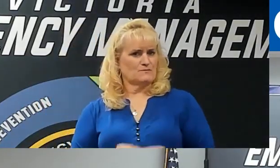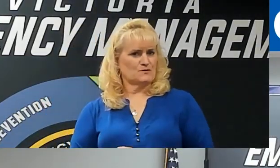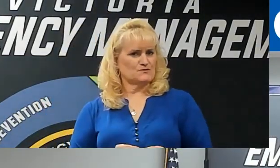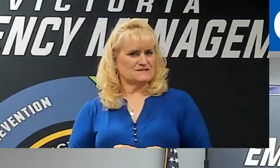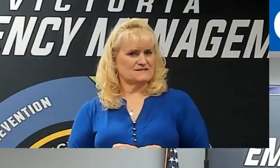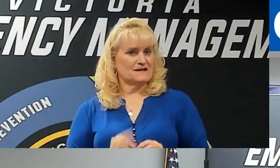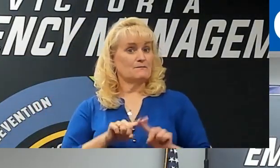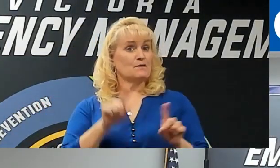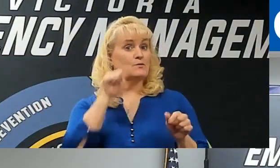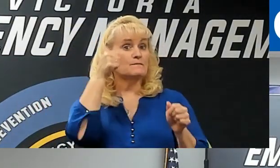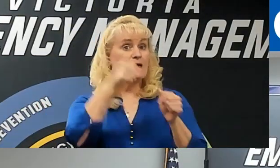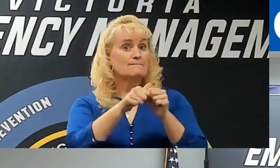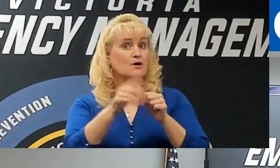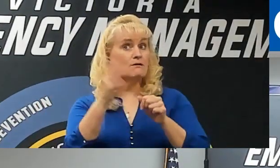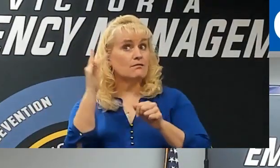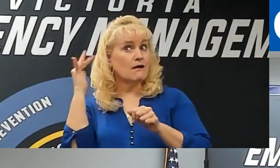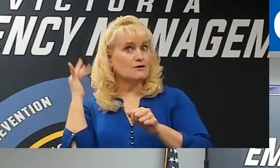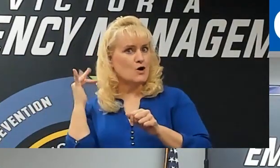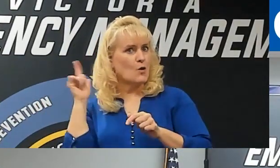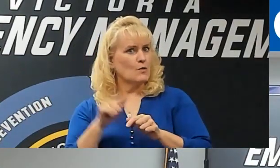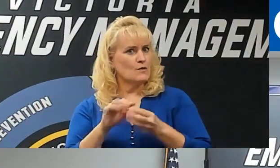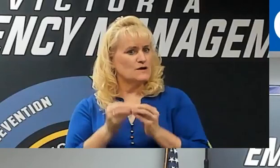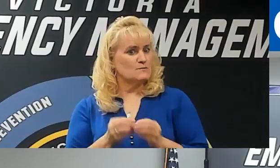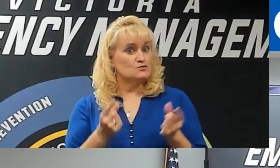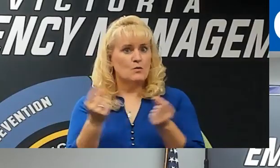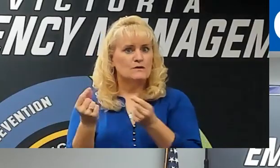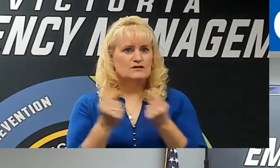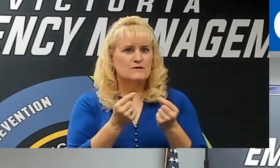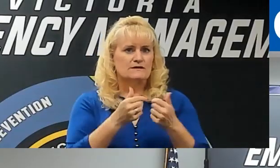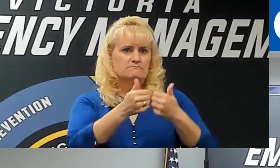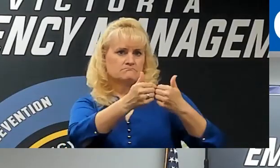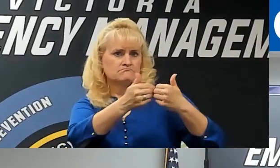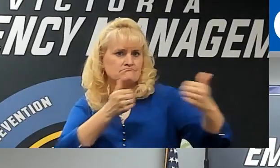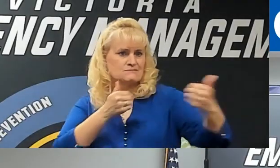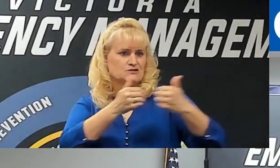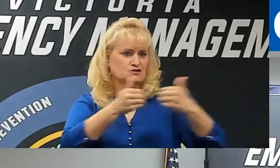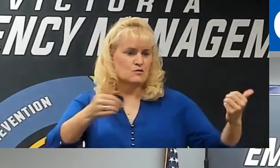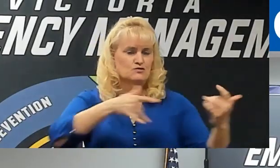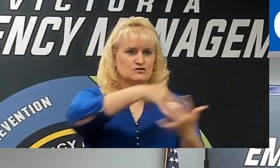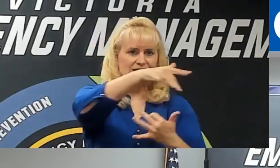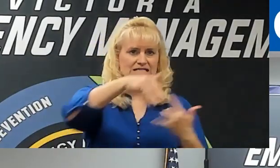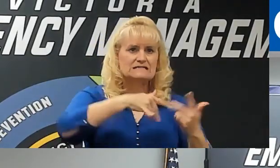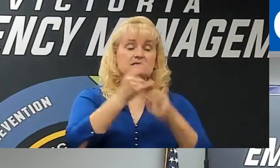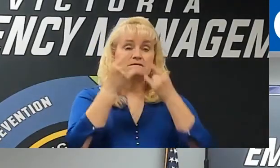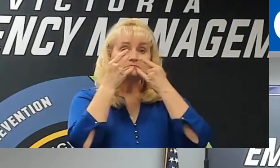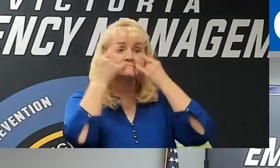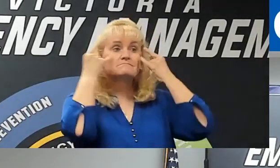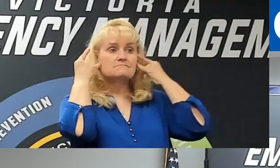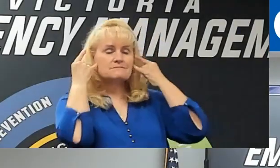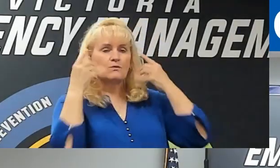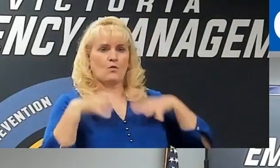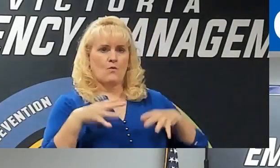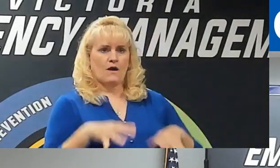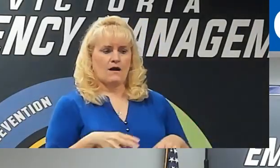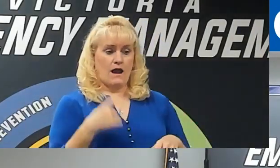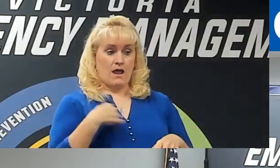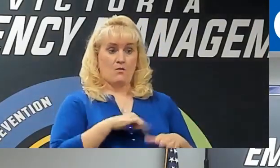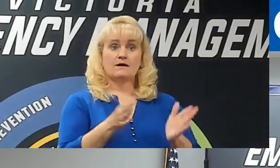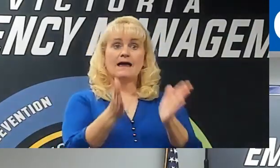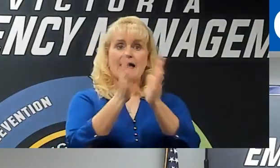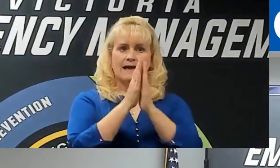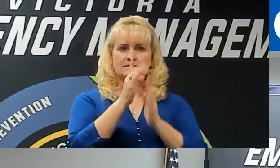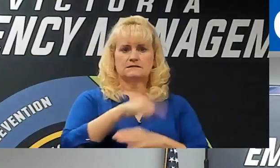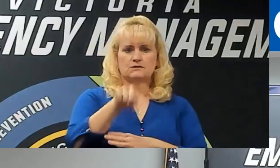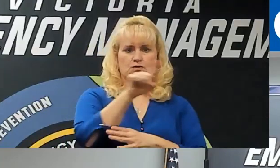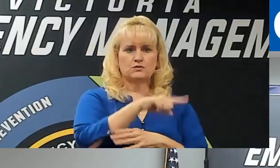time. At that time, we were social distancing, where most of us were wearing facial coverings in public, and that's what we're asking you to do today. We're asking you to do the same